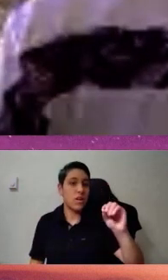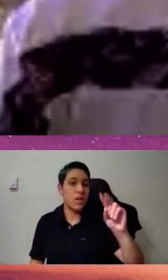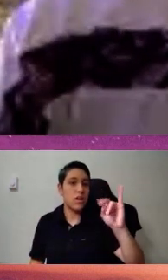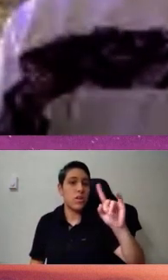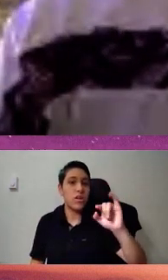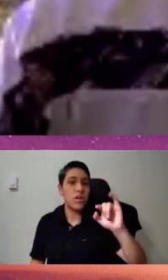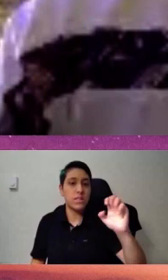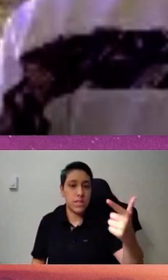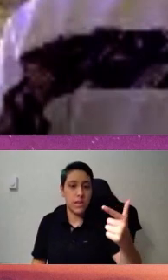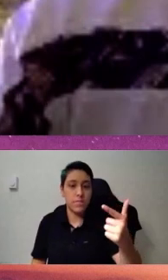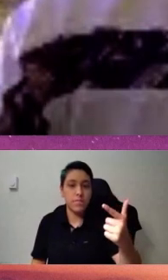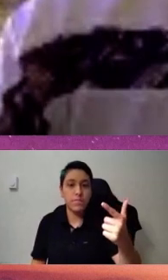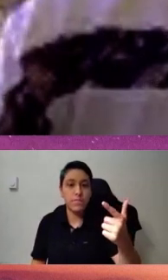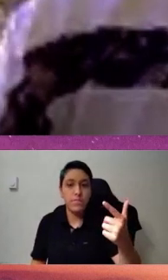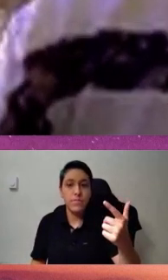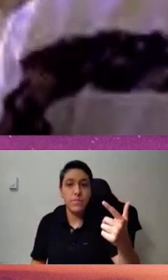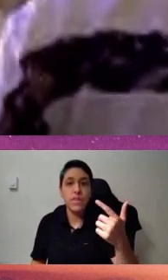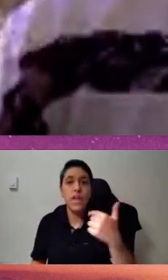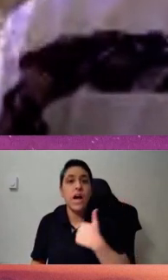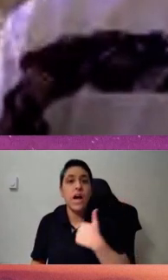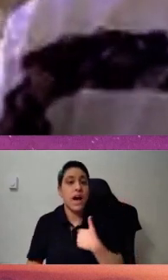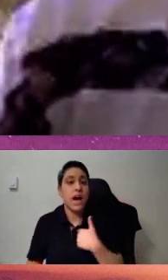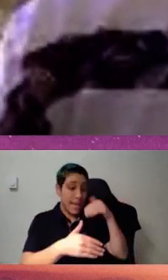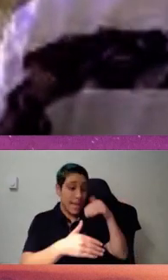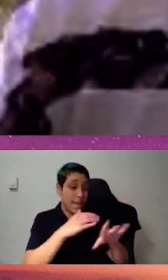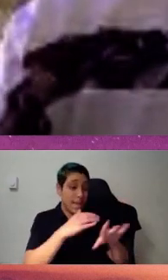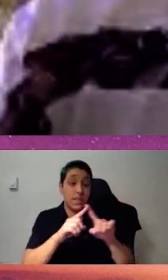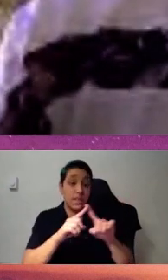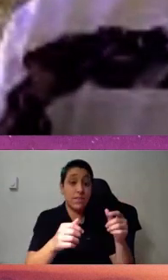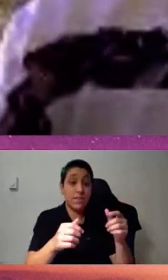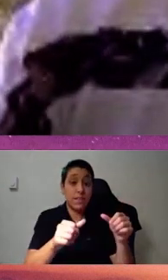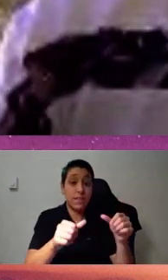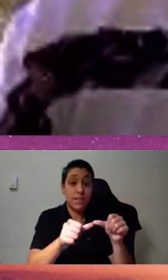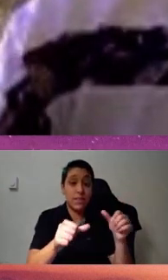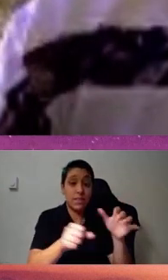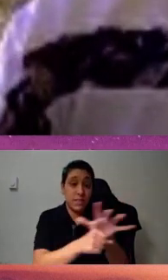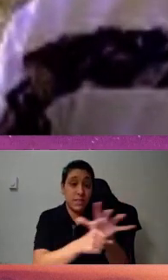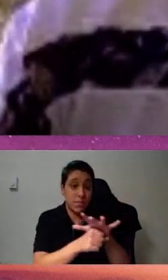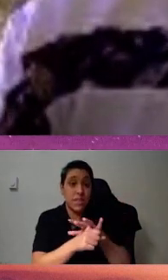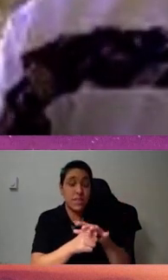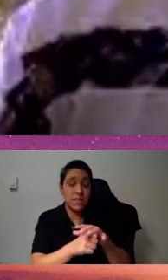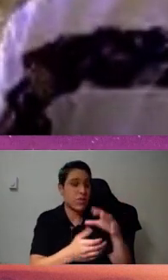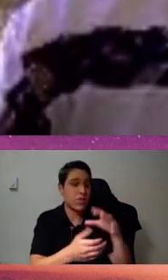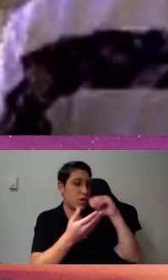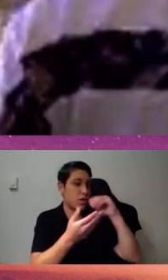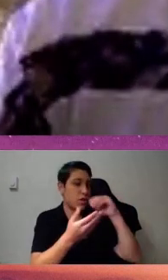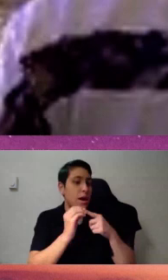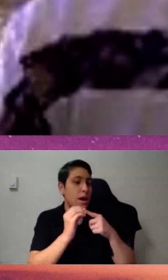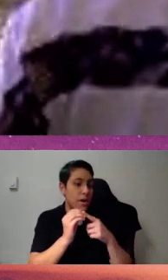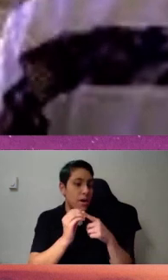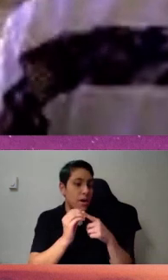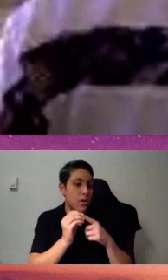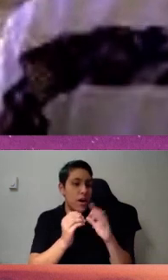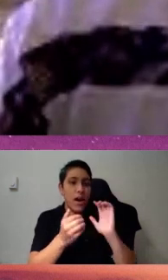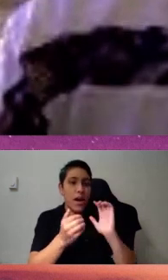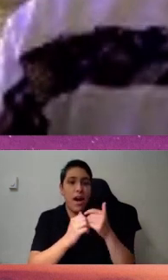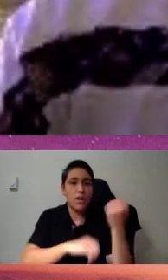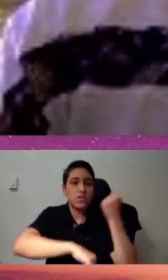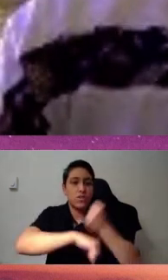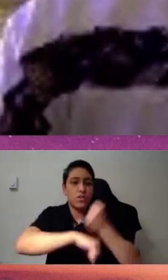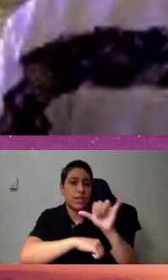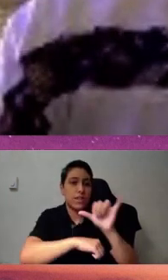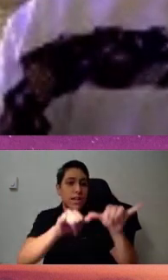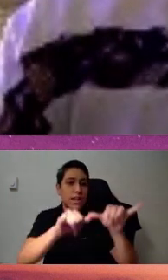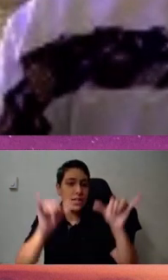on decolonization was difficult for me in that way, because I came there from a very organic place in